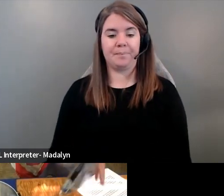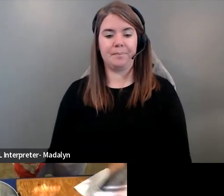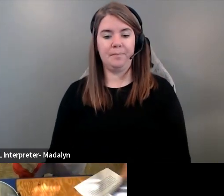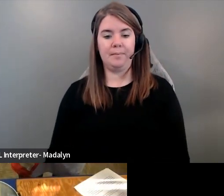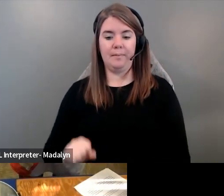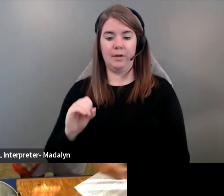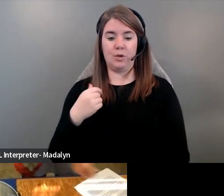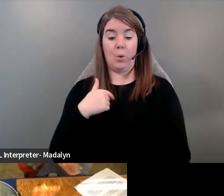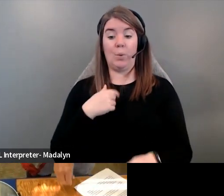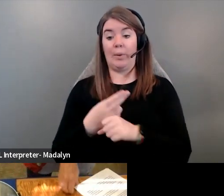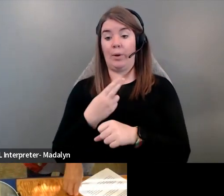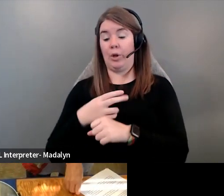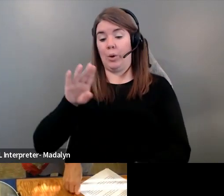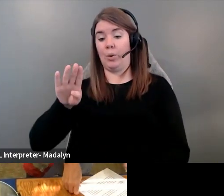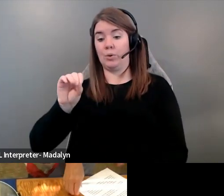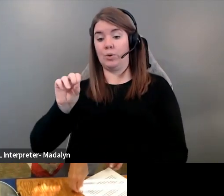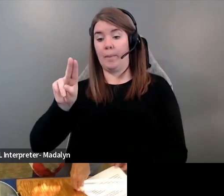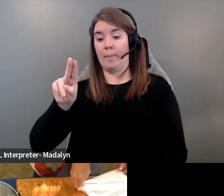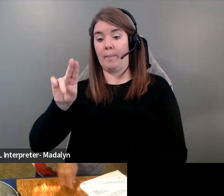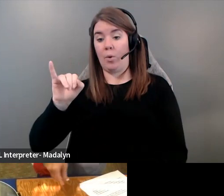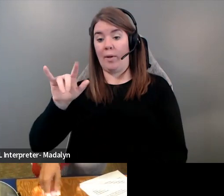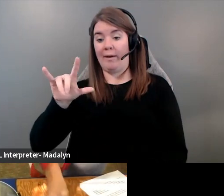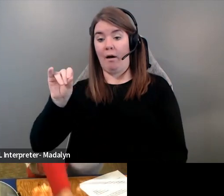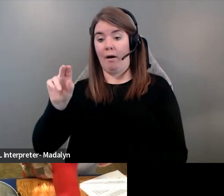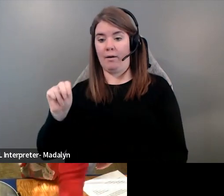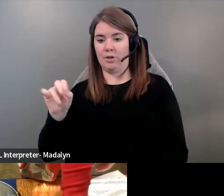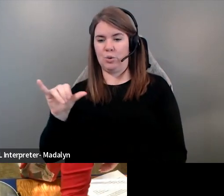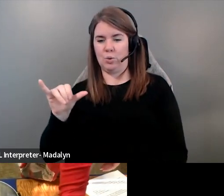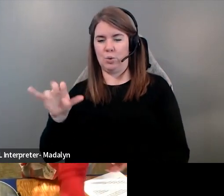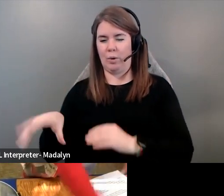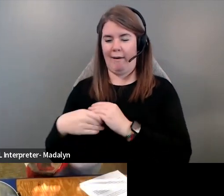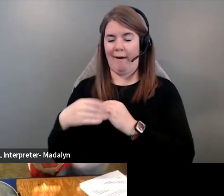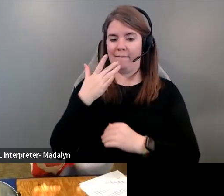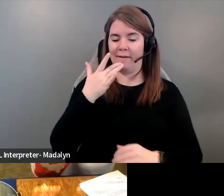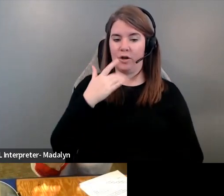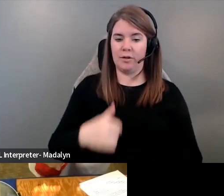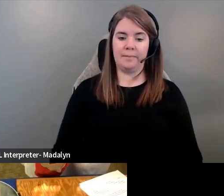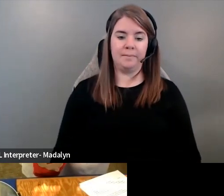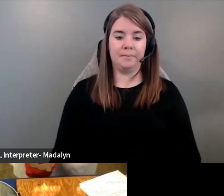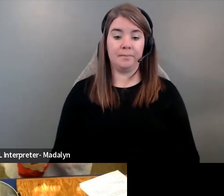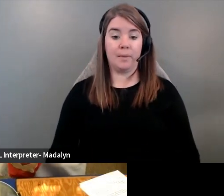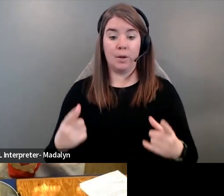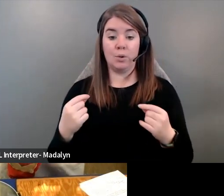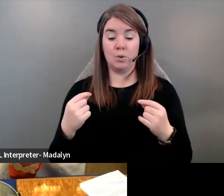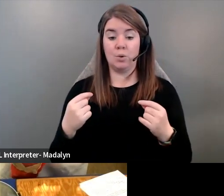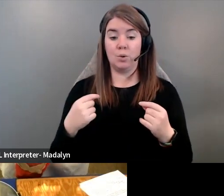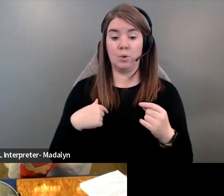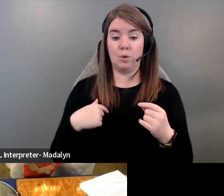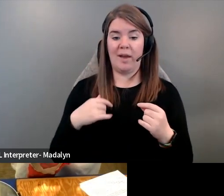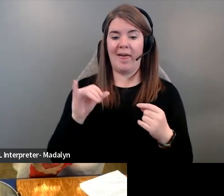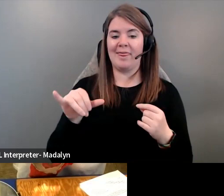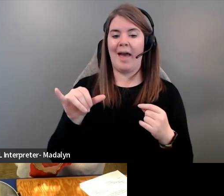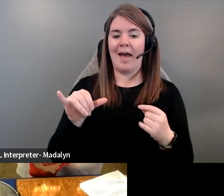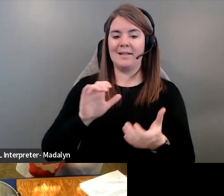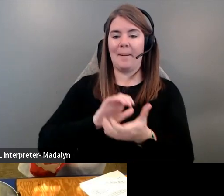some bouillon to add some flavor. So to make this stew taste richer, we're going to add, these are the beef patties we bought